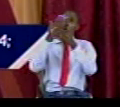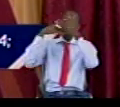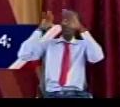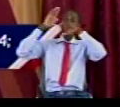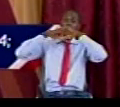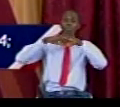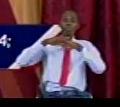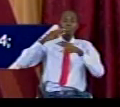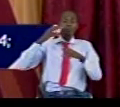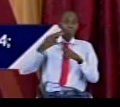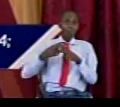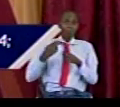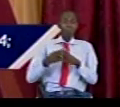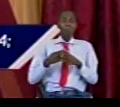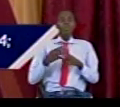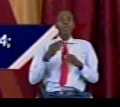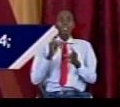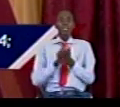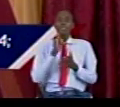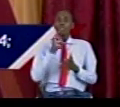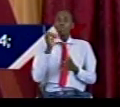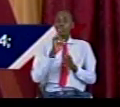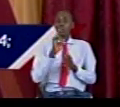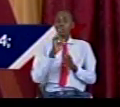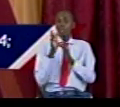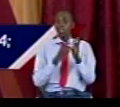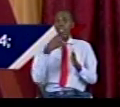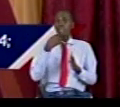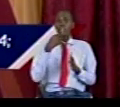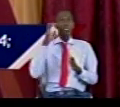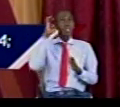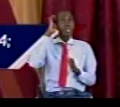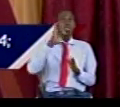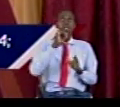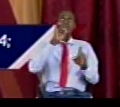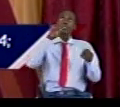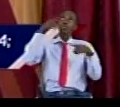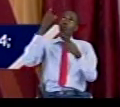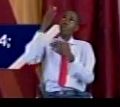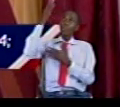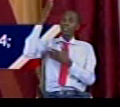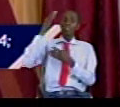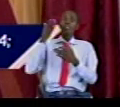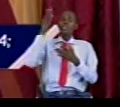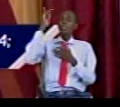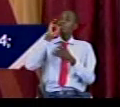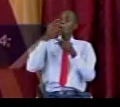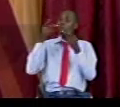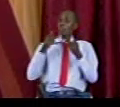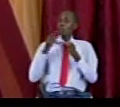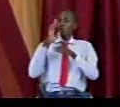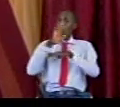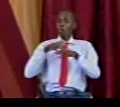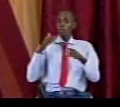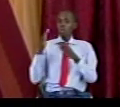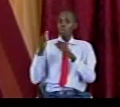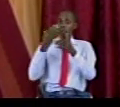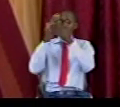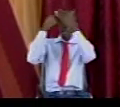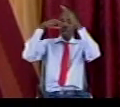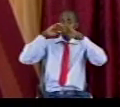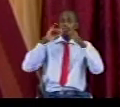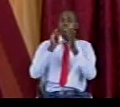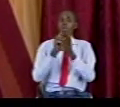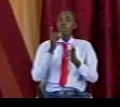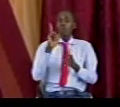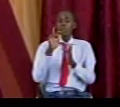where Jesus said he was going. There's a place called heaven. That's the place from where he said, I will send the Holy Ghost,